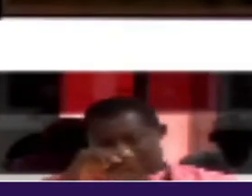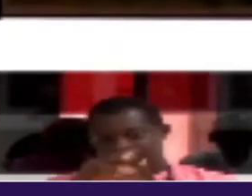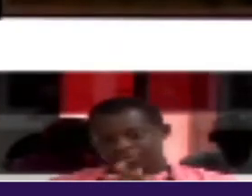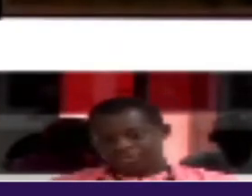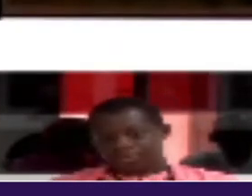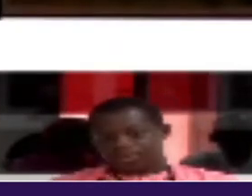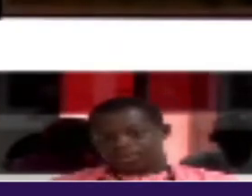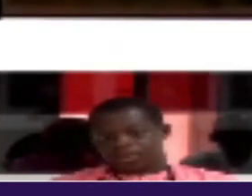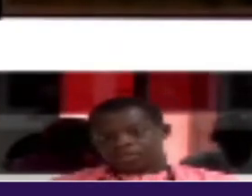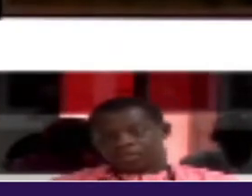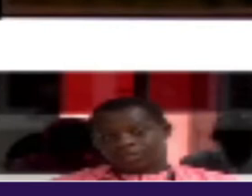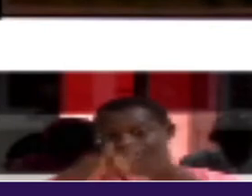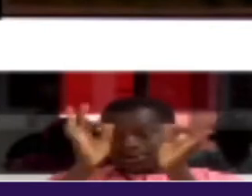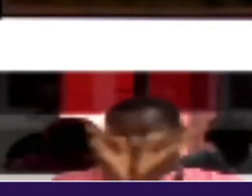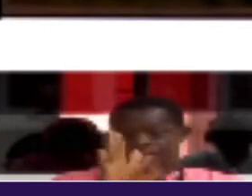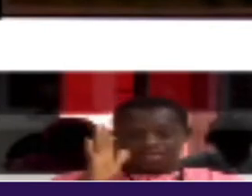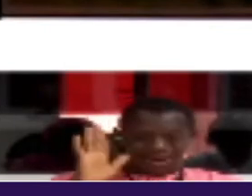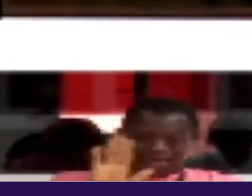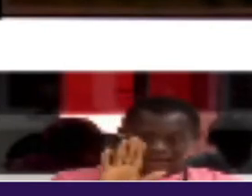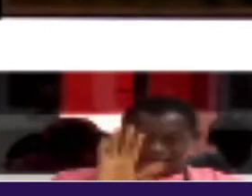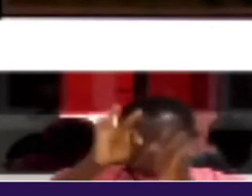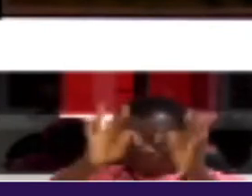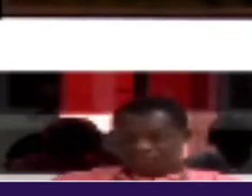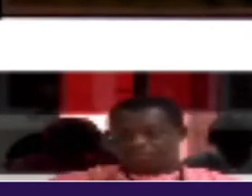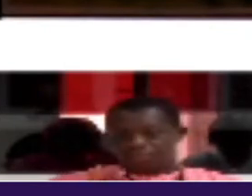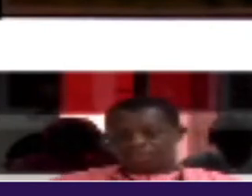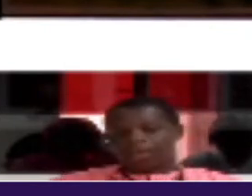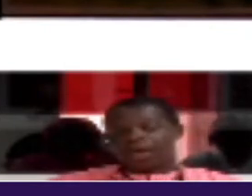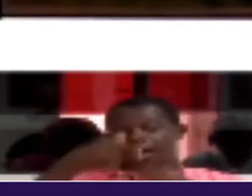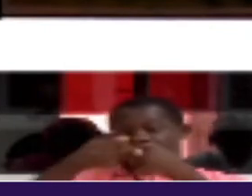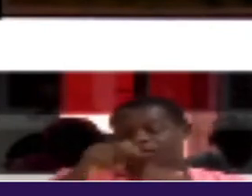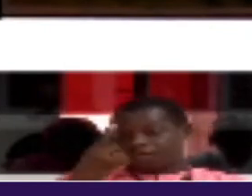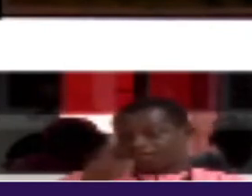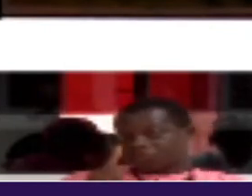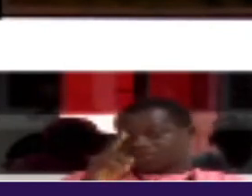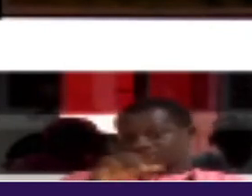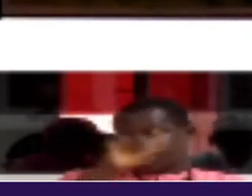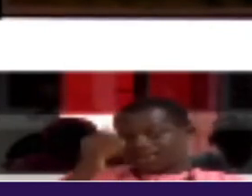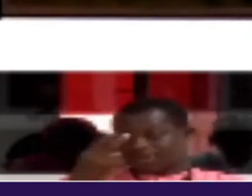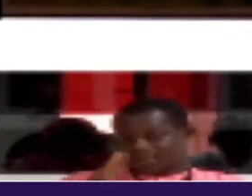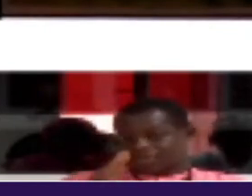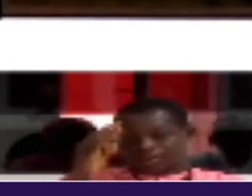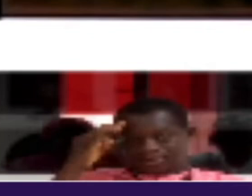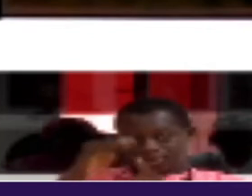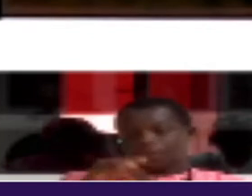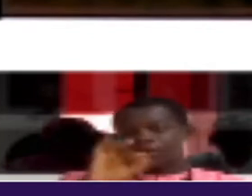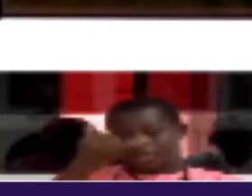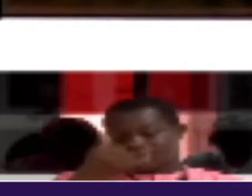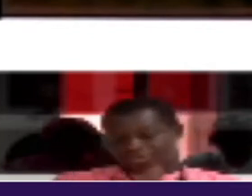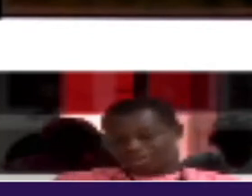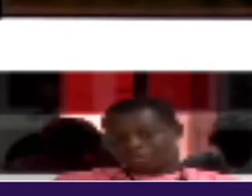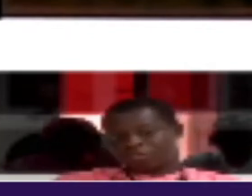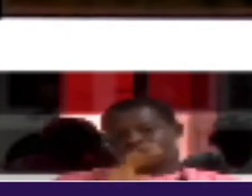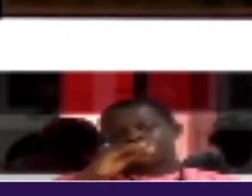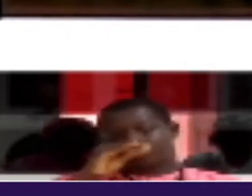The patrol team was later formed after my first and second mission. That's your testimony? That's my testimony. Okay, proceed,